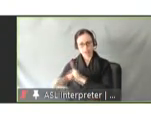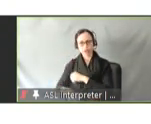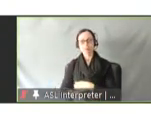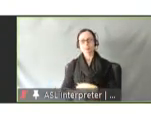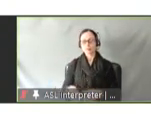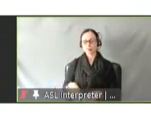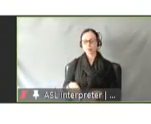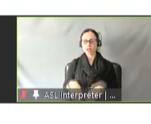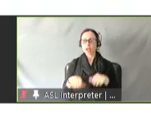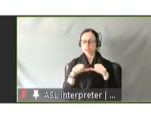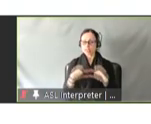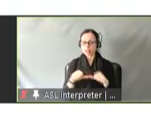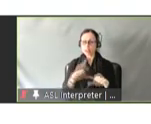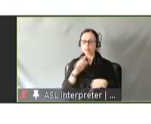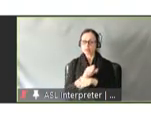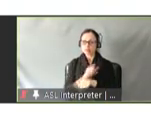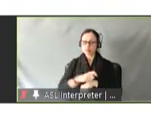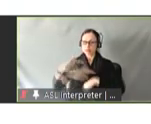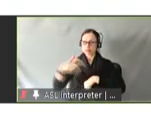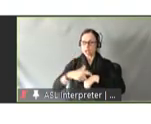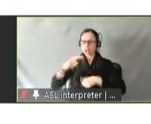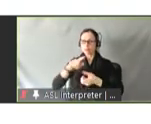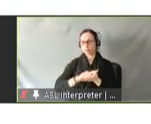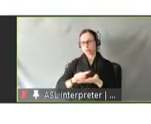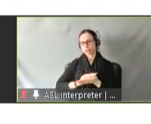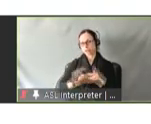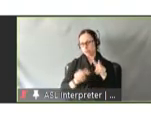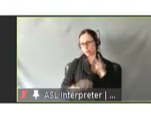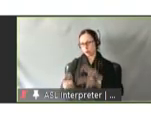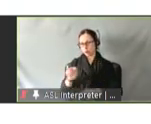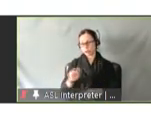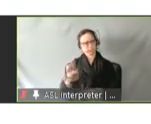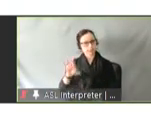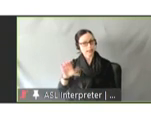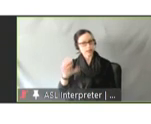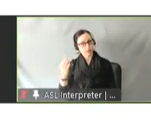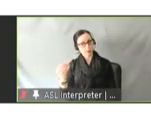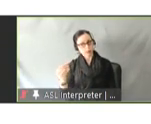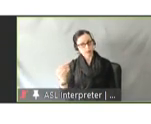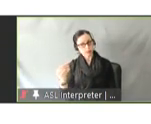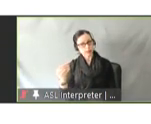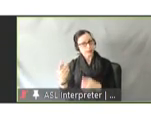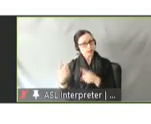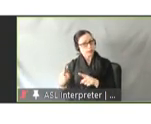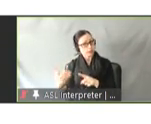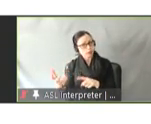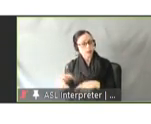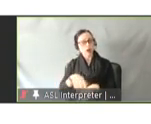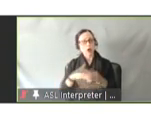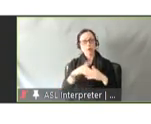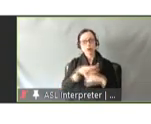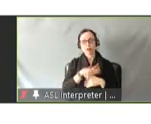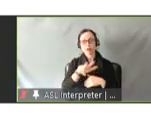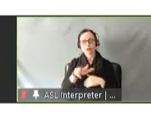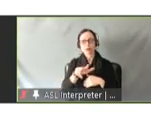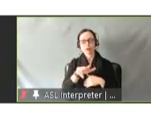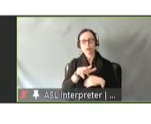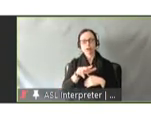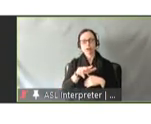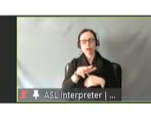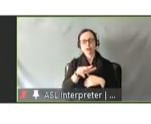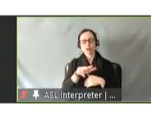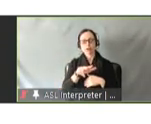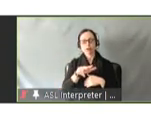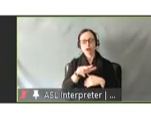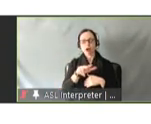near real-time sequential or weekly monitoring, as of December 14, over 333,000 doses were administered,